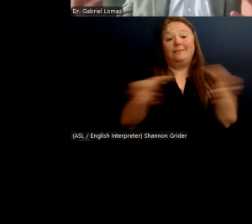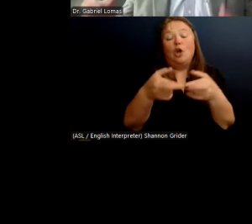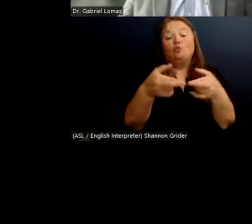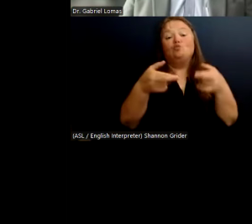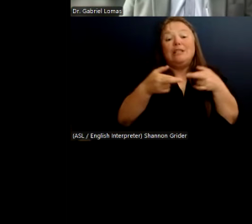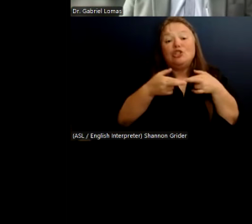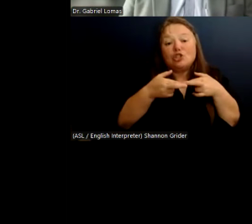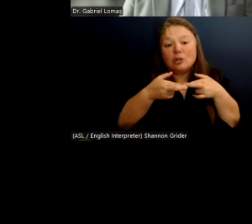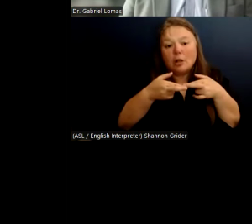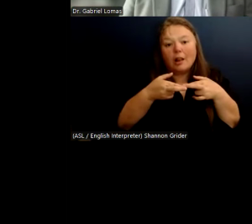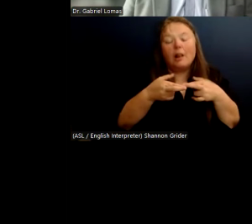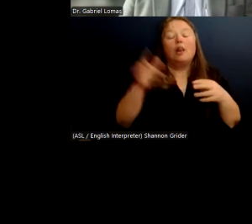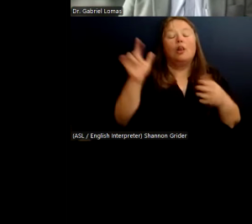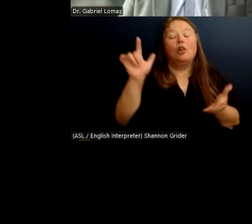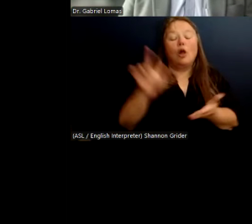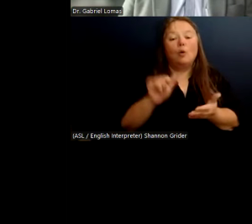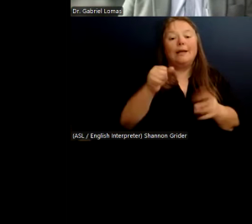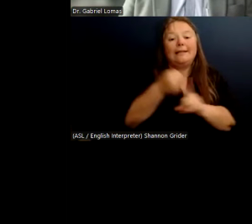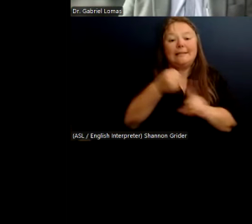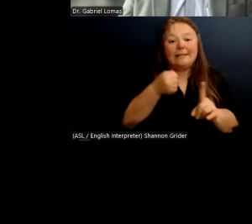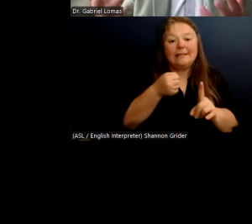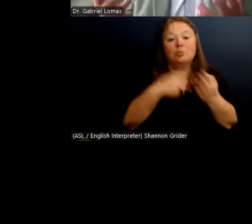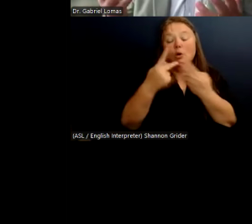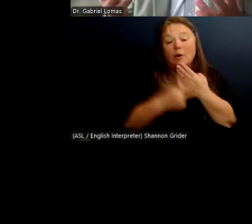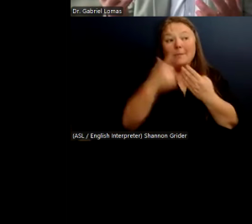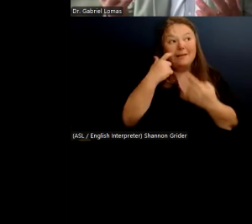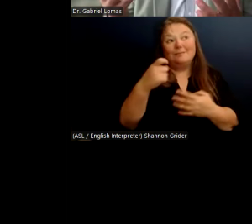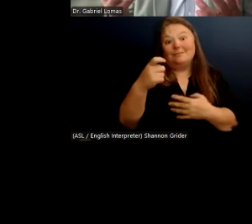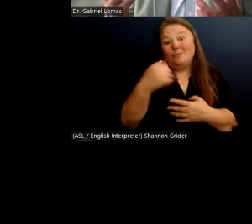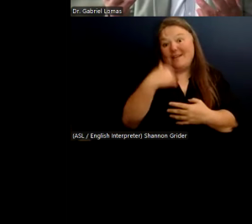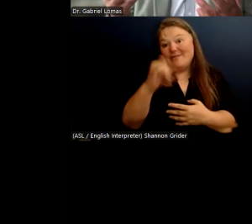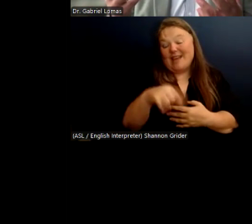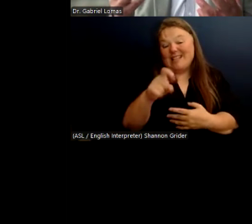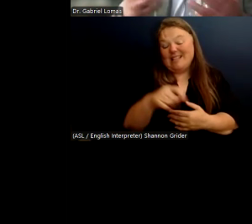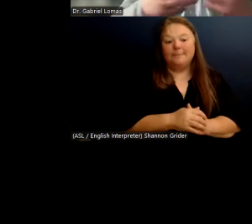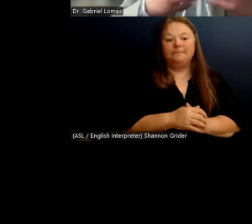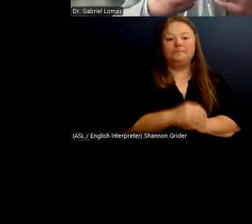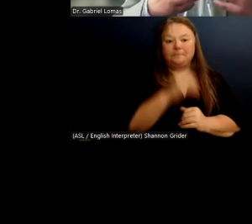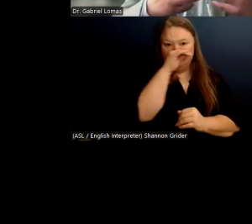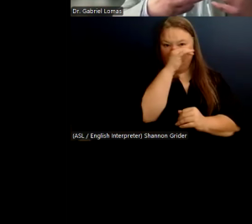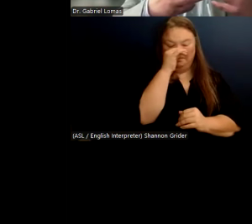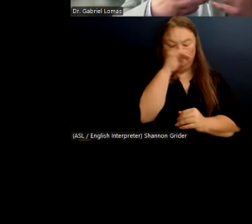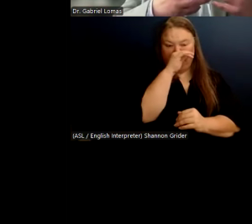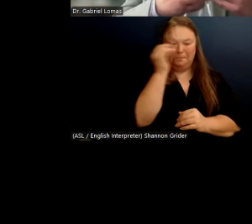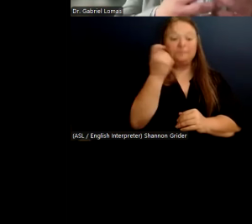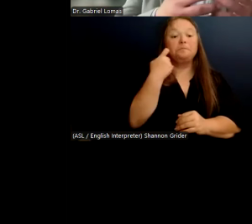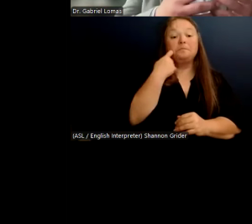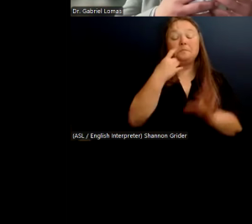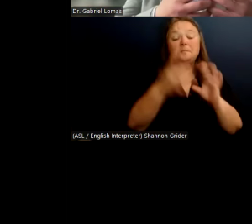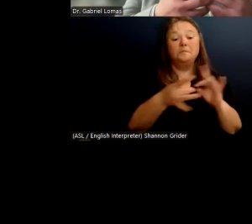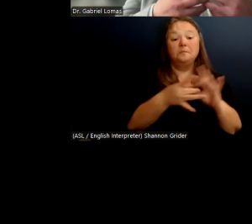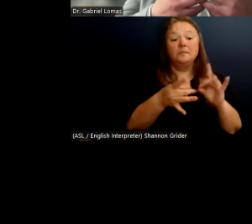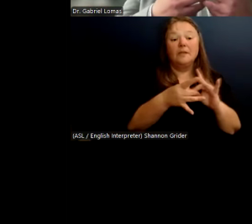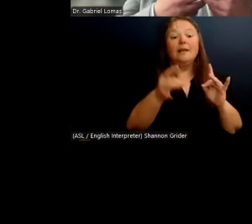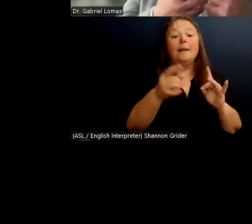because we definitely have that need. Also, when that would be what I just referenced was mandated